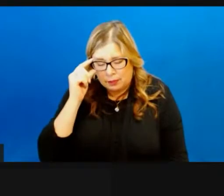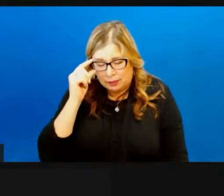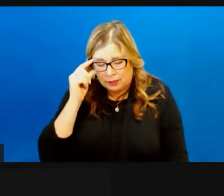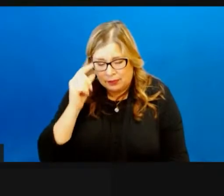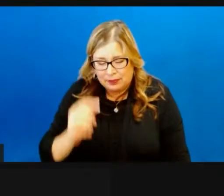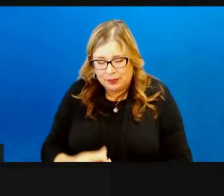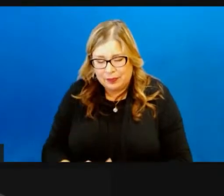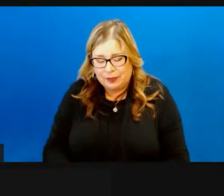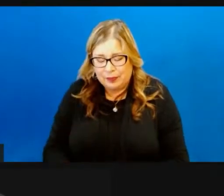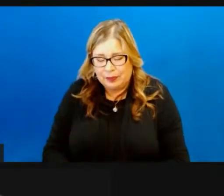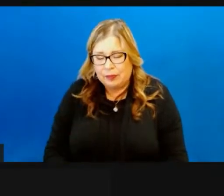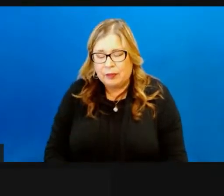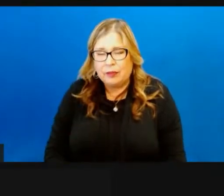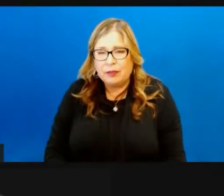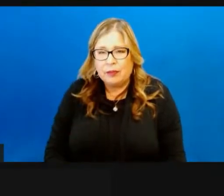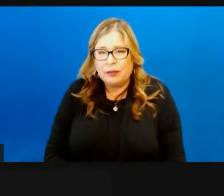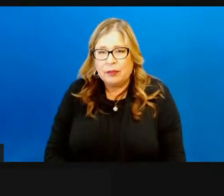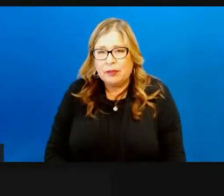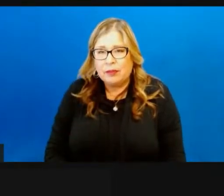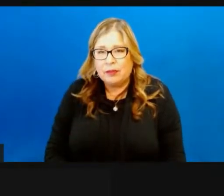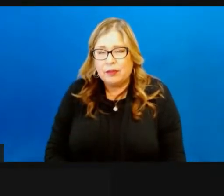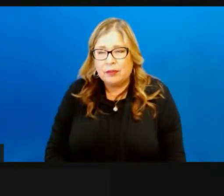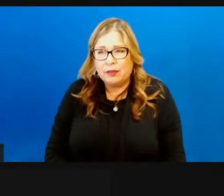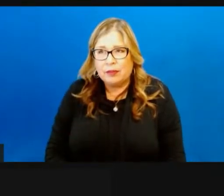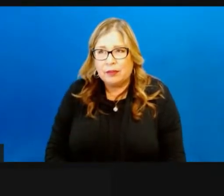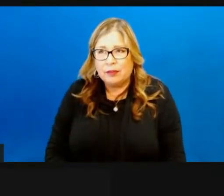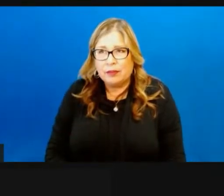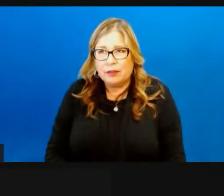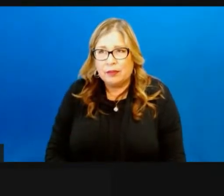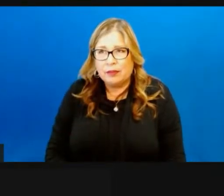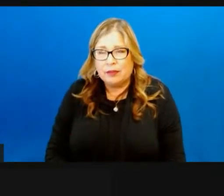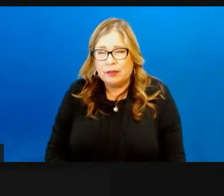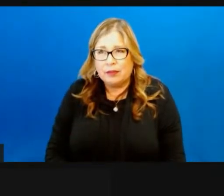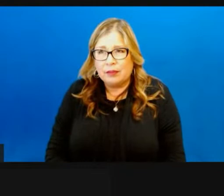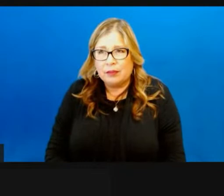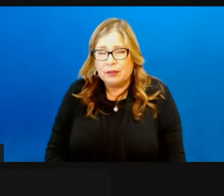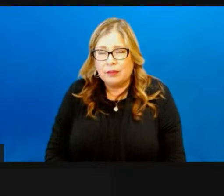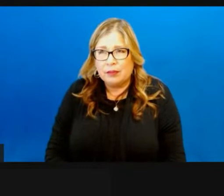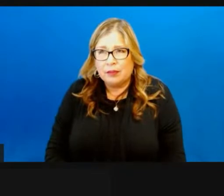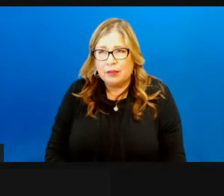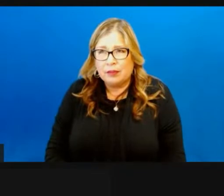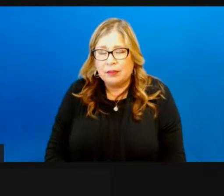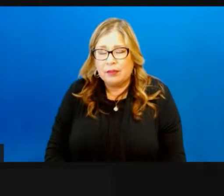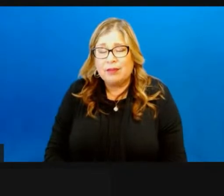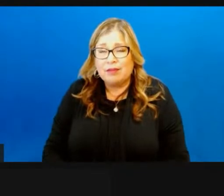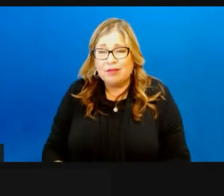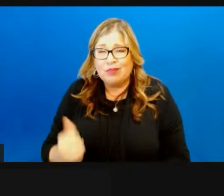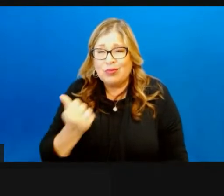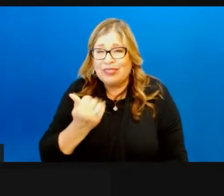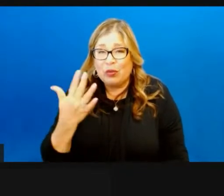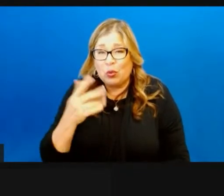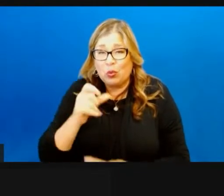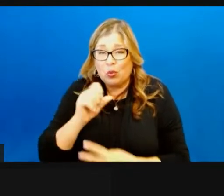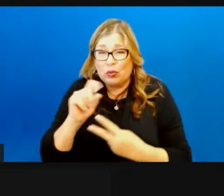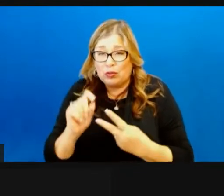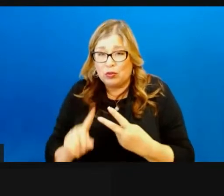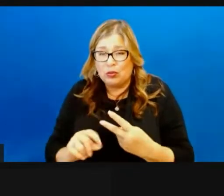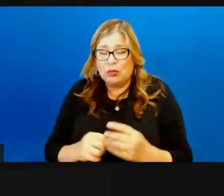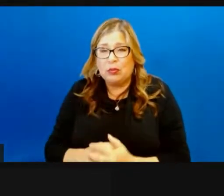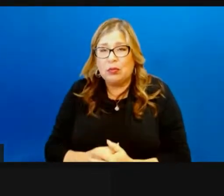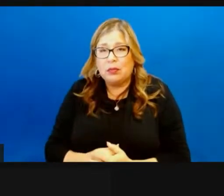layered questions here, if I may. One alluding to what you just talked about a little bit, as far as the why take a statewide approach when